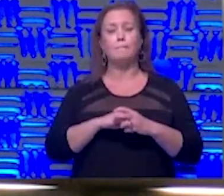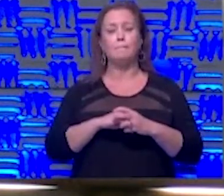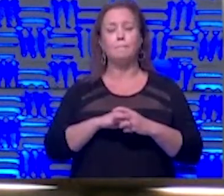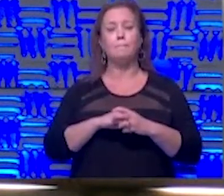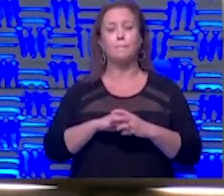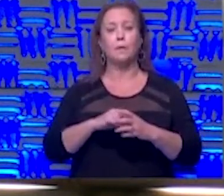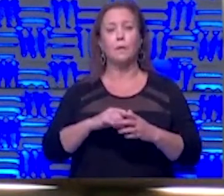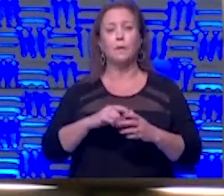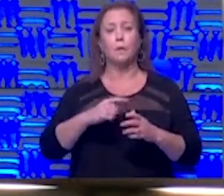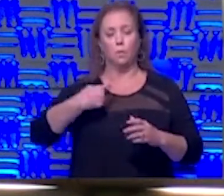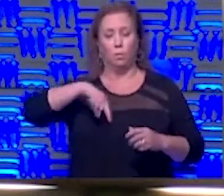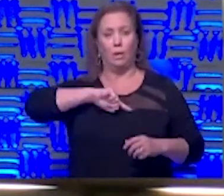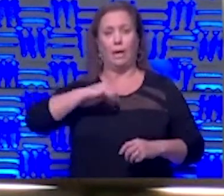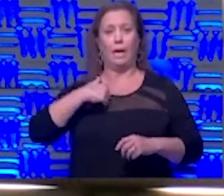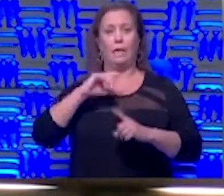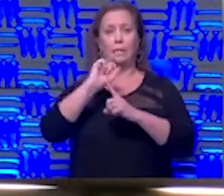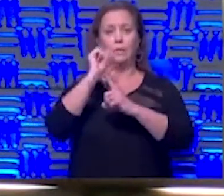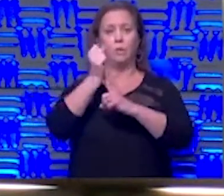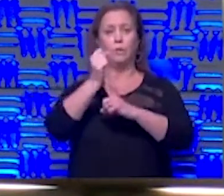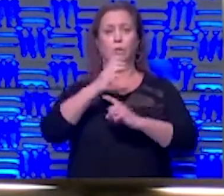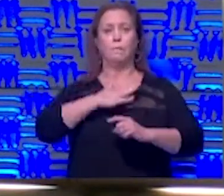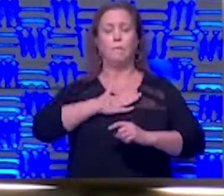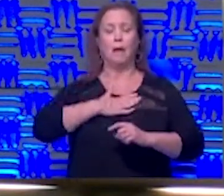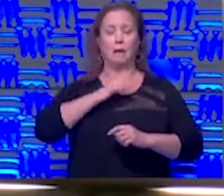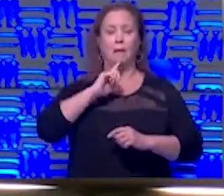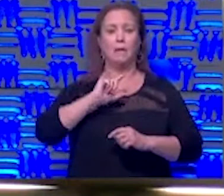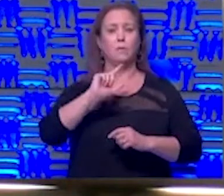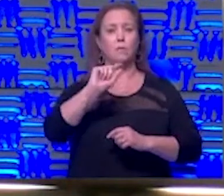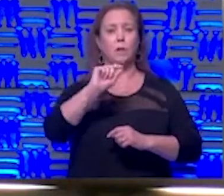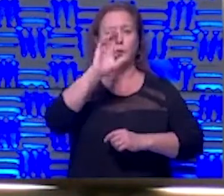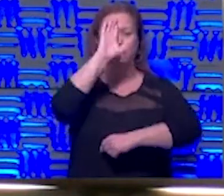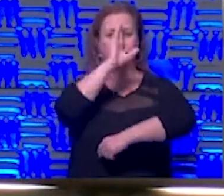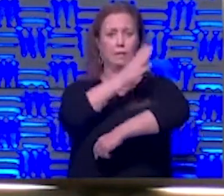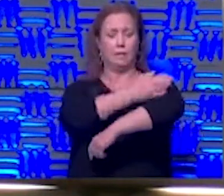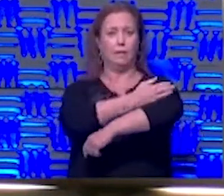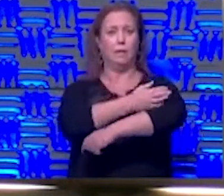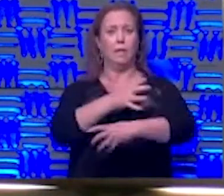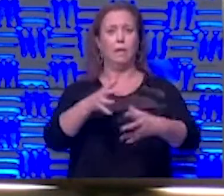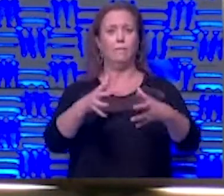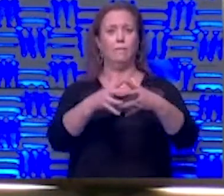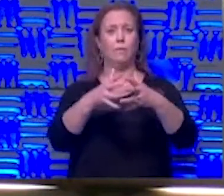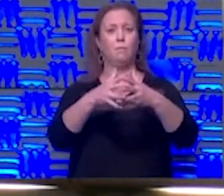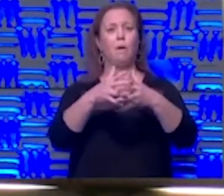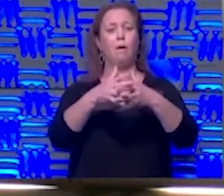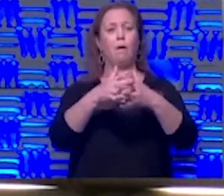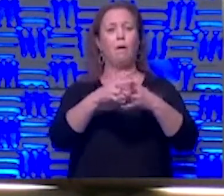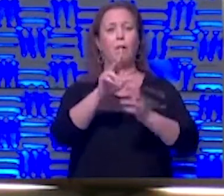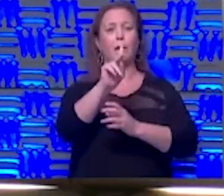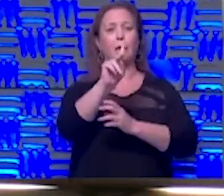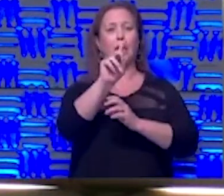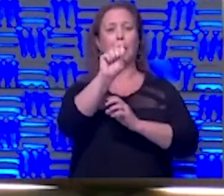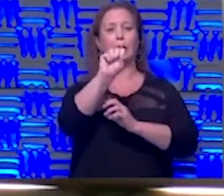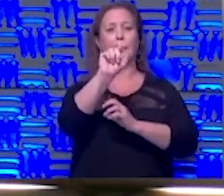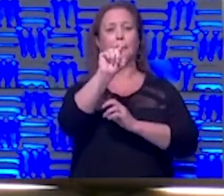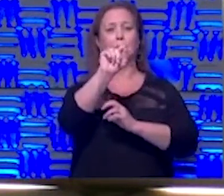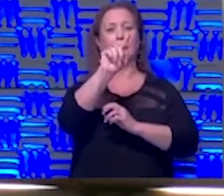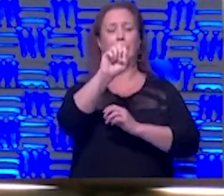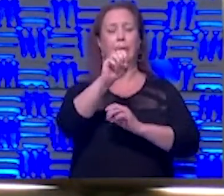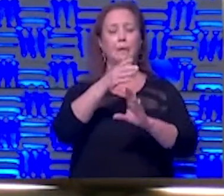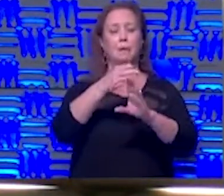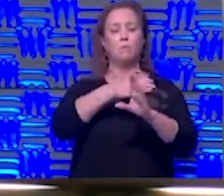We've had an incident with he's now 20-year-old who's plays football at Kansas State, pre-med